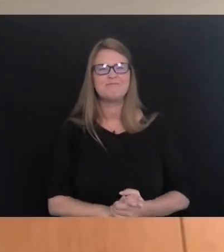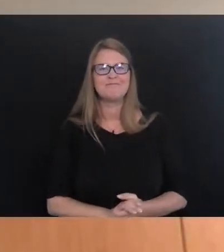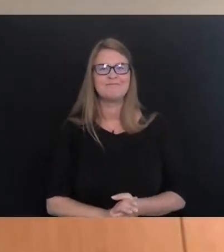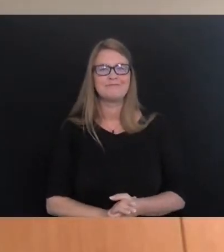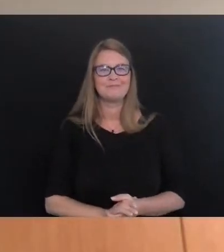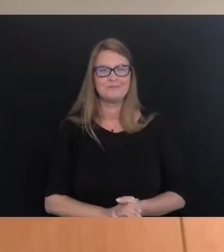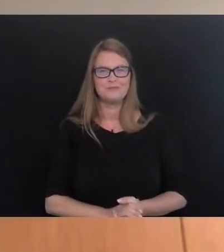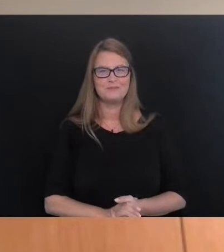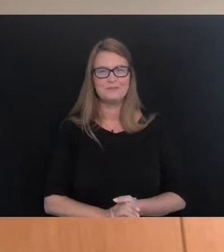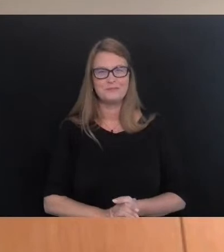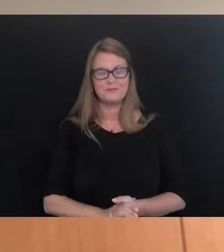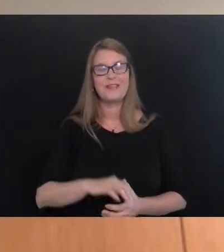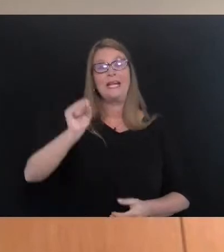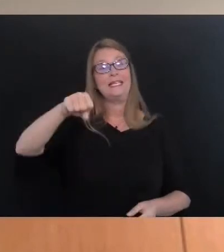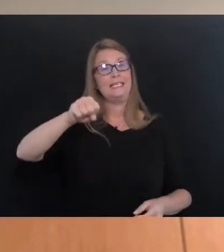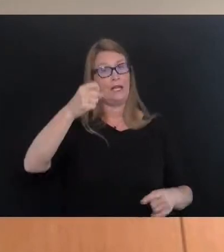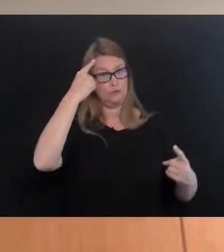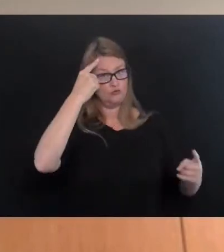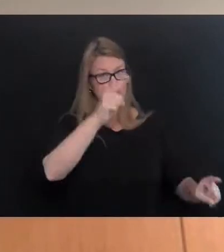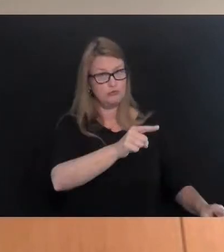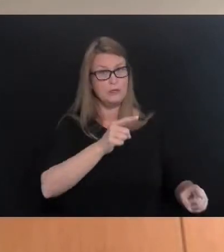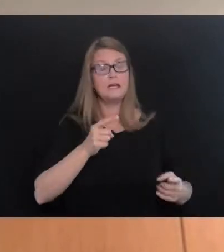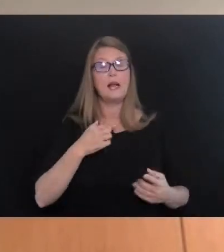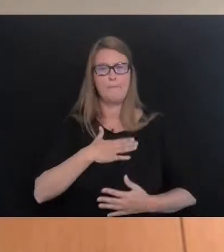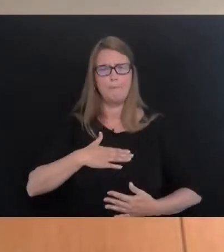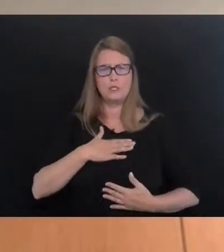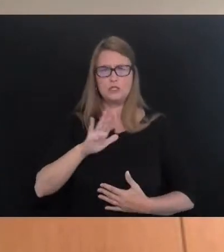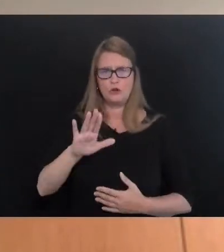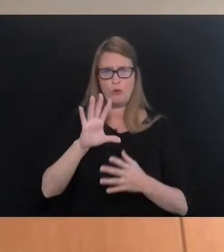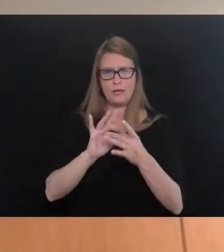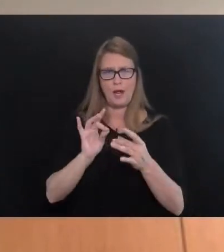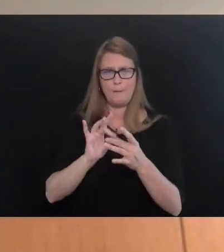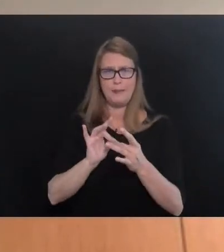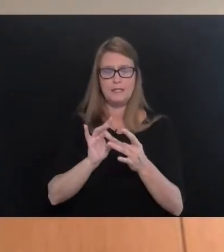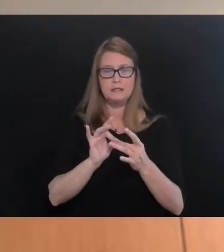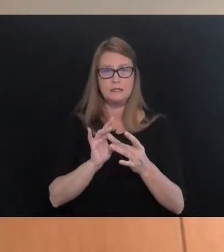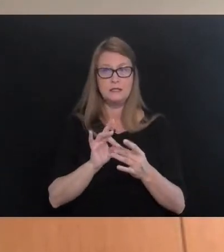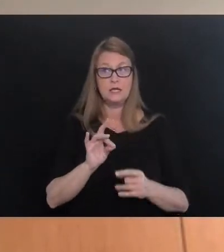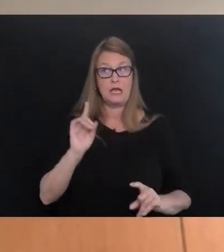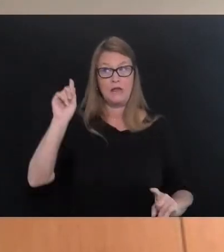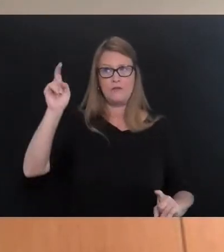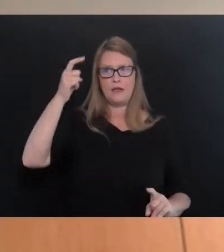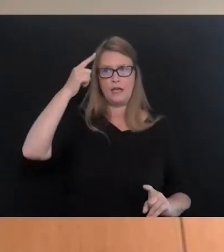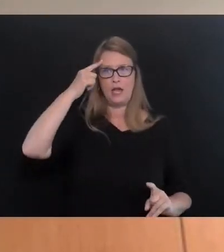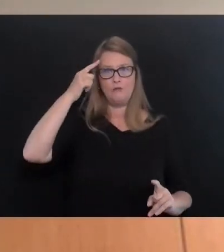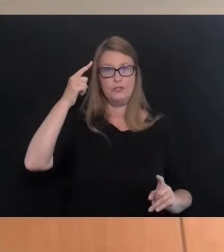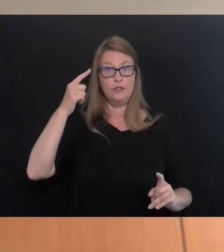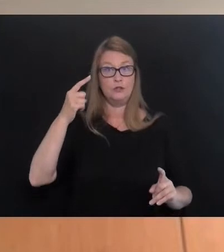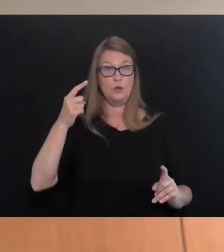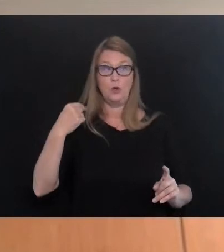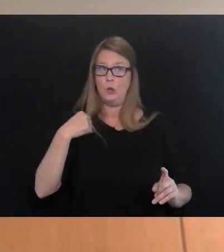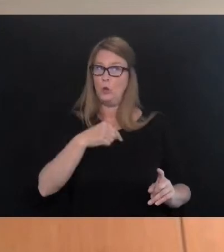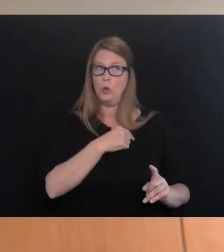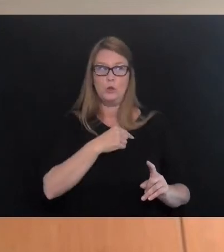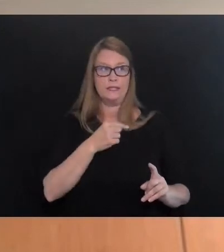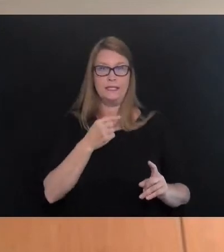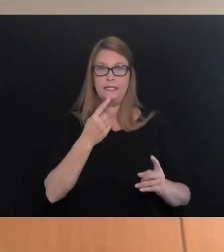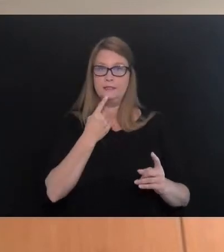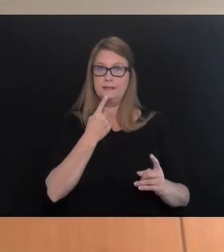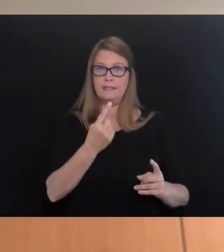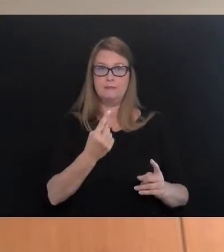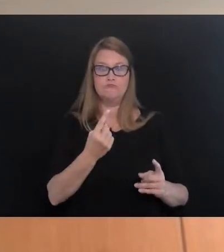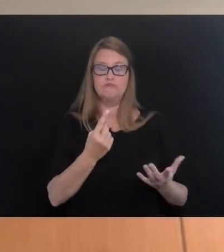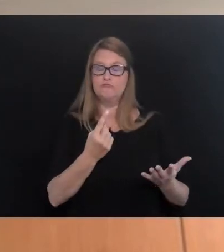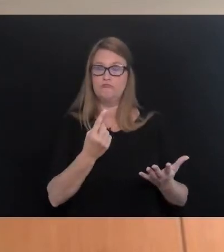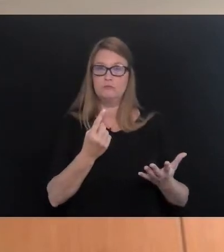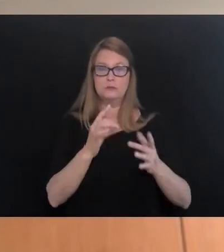Yes, sir, Governor. Yes, Mark, and appreciate that thought. And as Governor pointed out, we continue to work with the